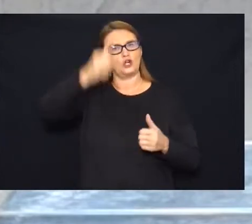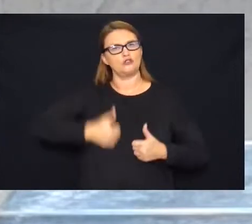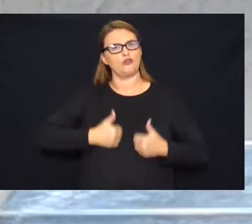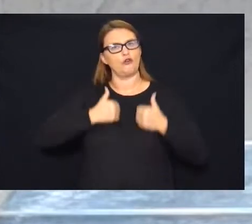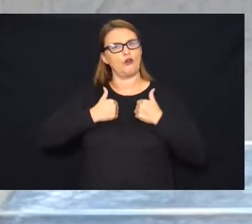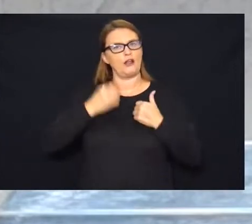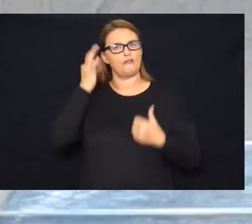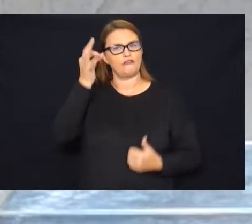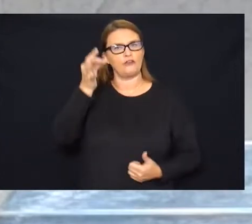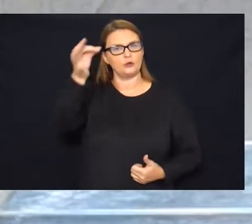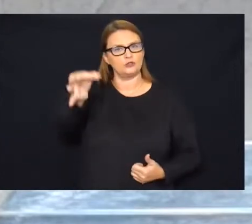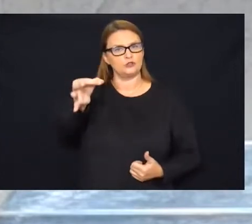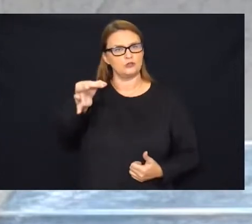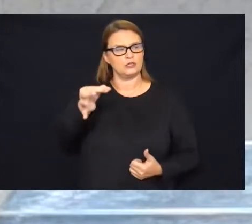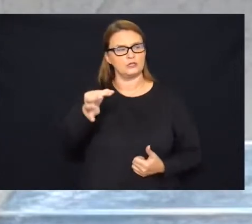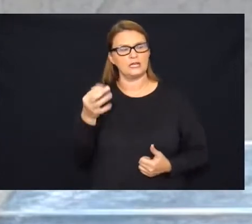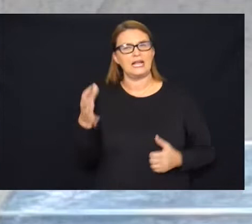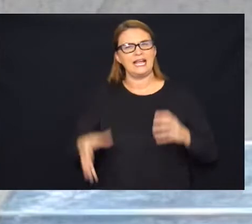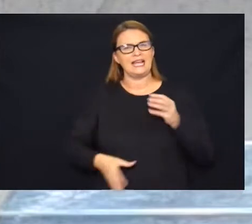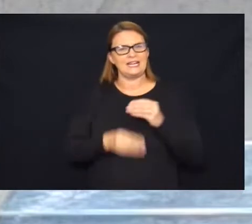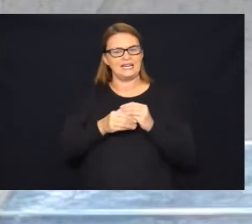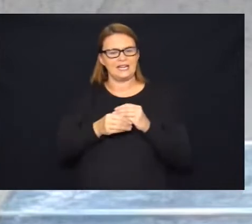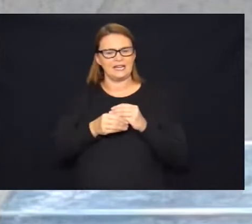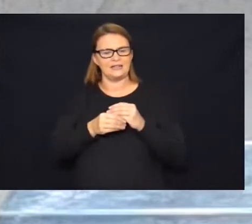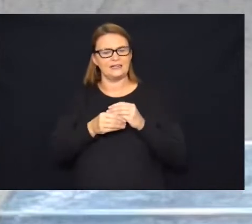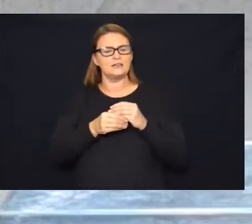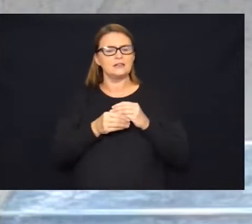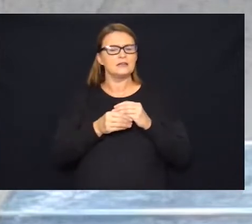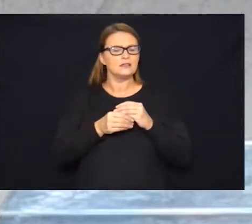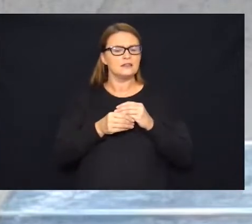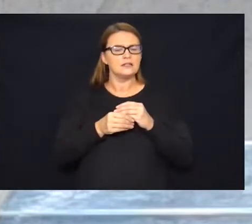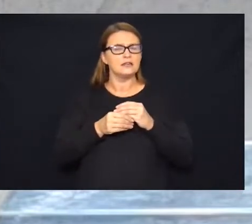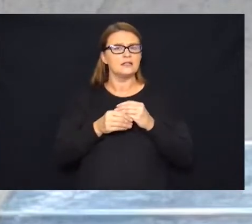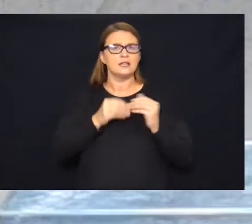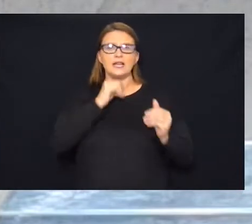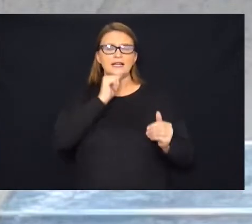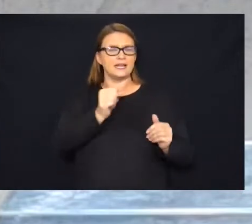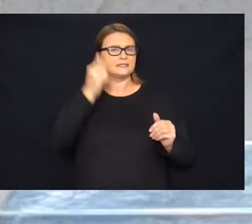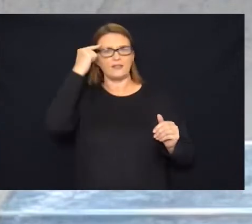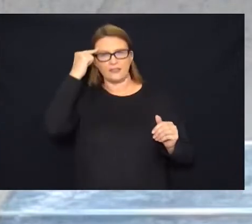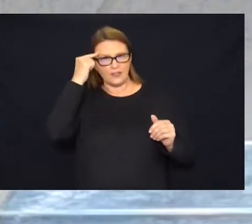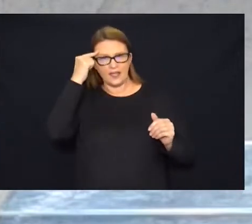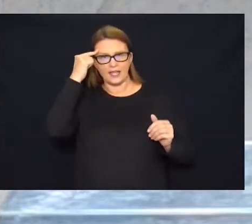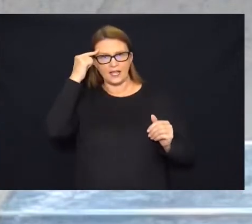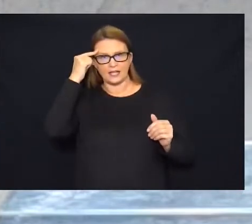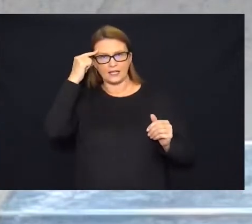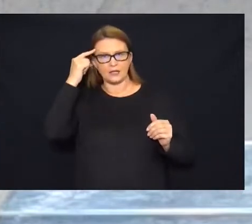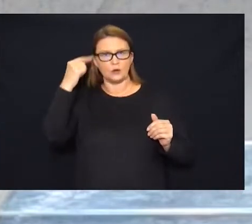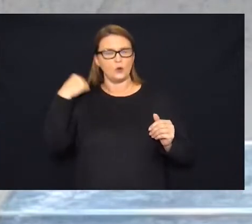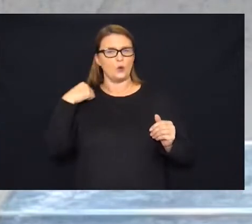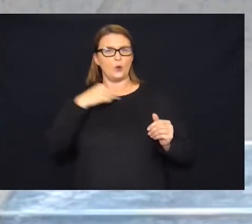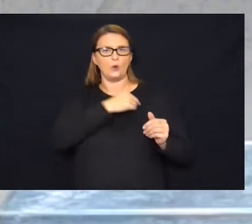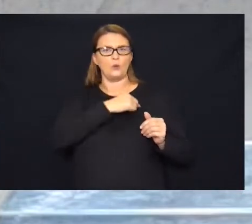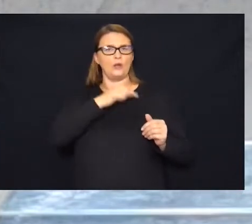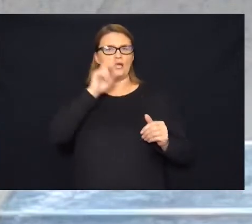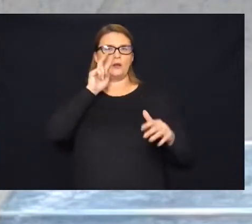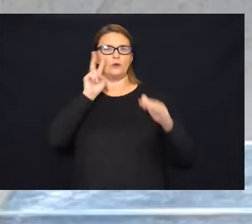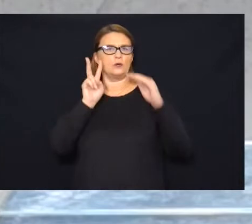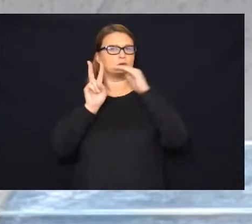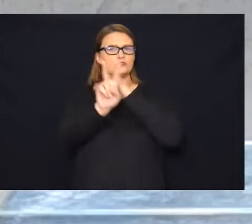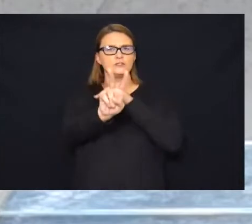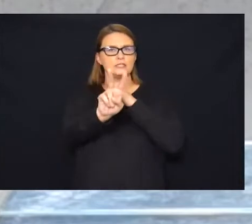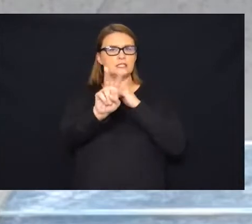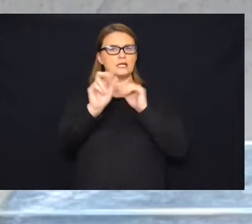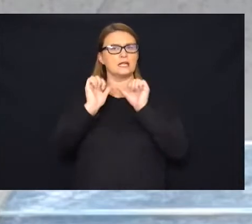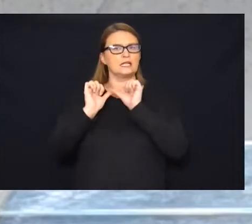he also added something of an optimistic note. He said he doesn't think that we're anticipating that we'll continue to